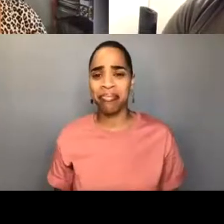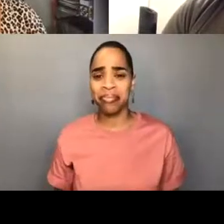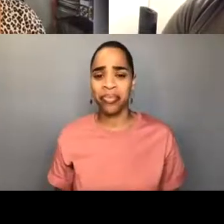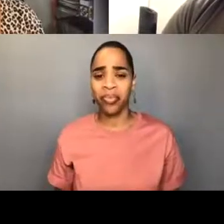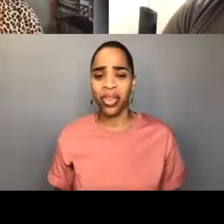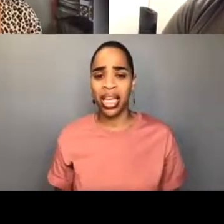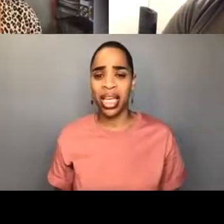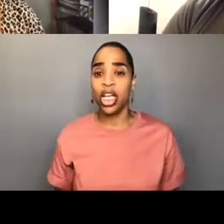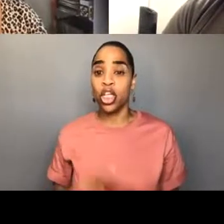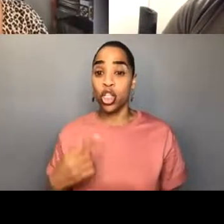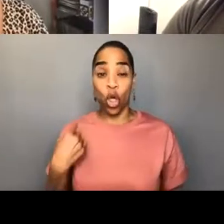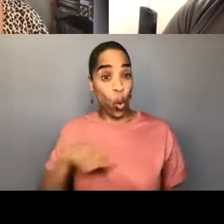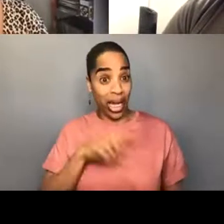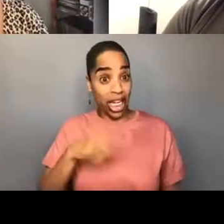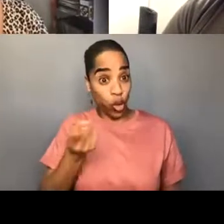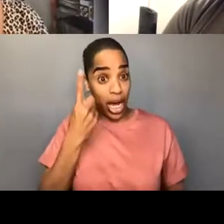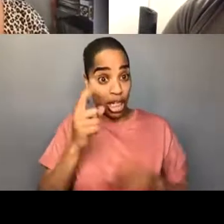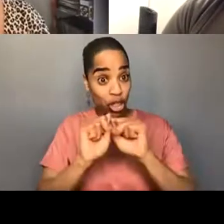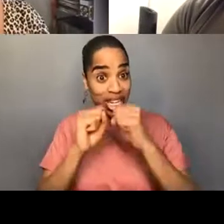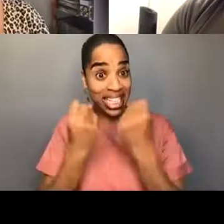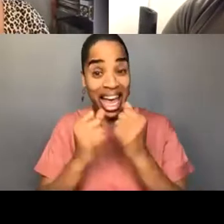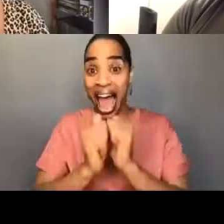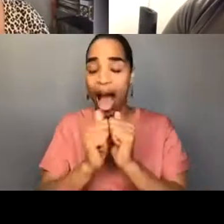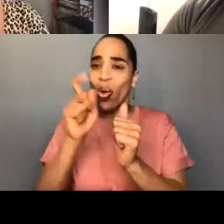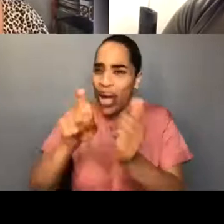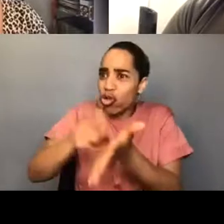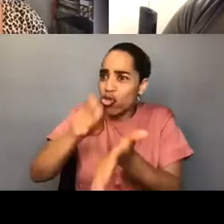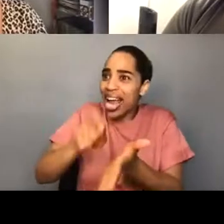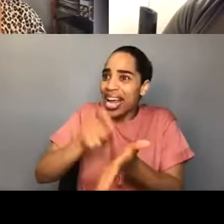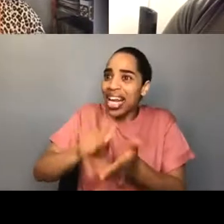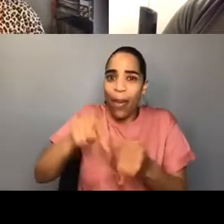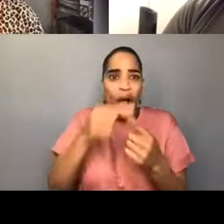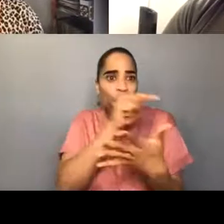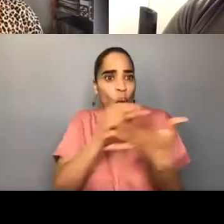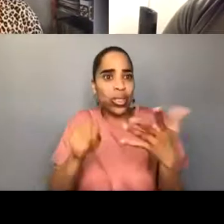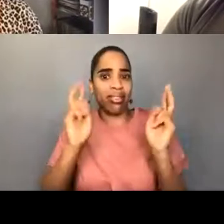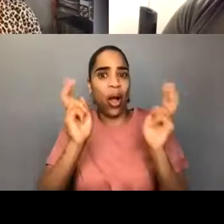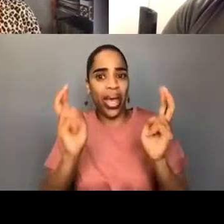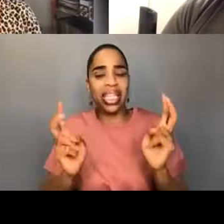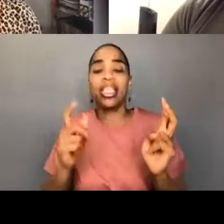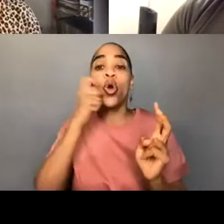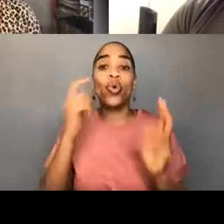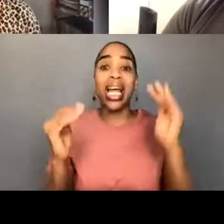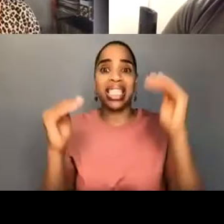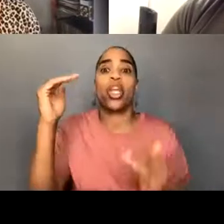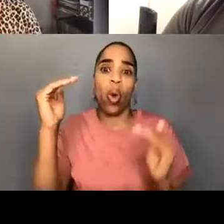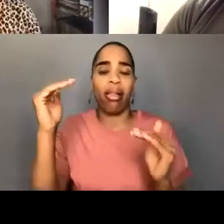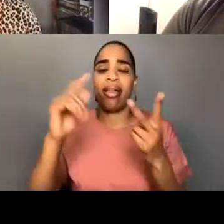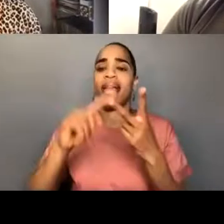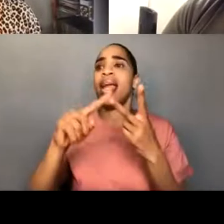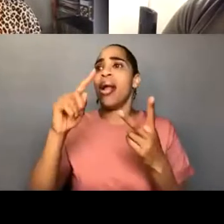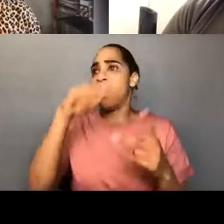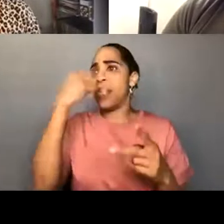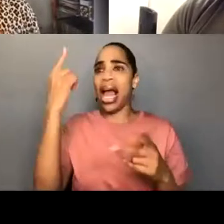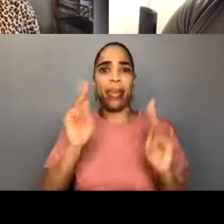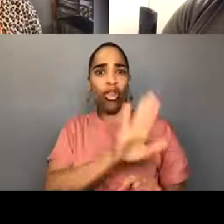can understand our society if we're not writing about it. And these, to me, racial inequality and the experience of Black people were some of the